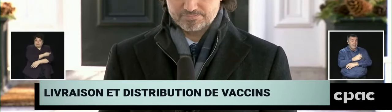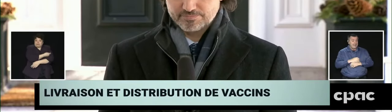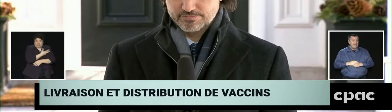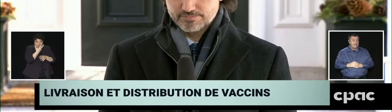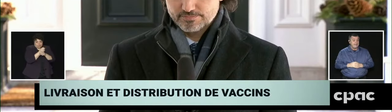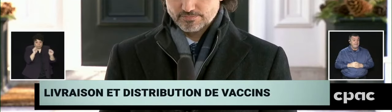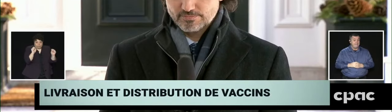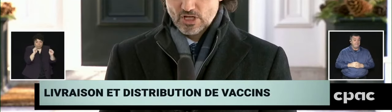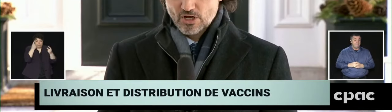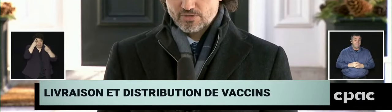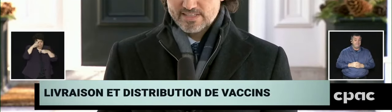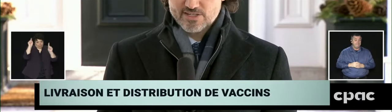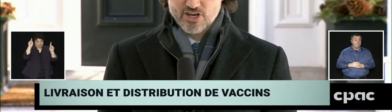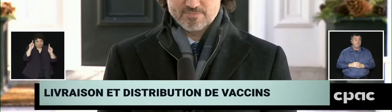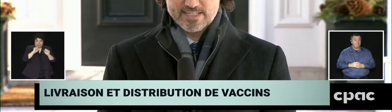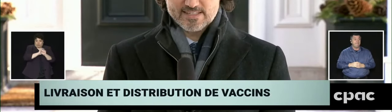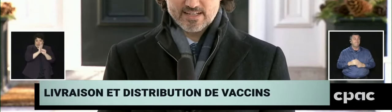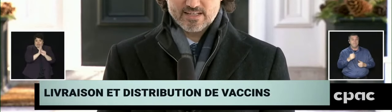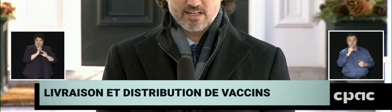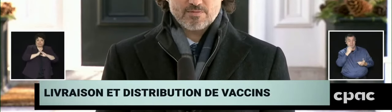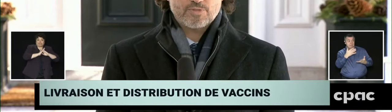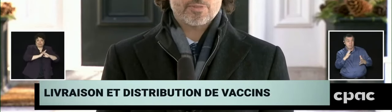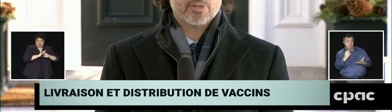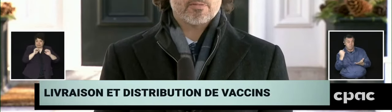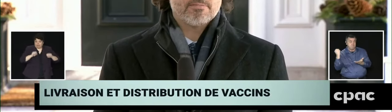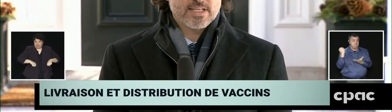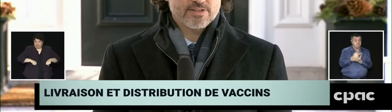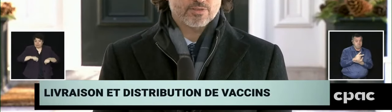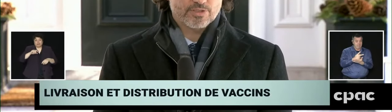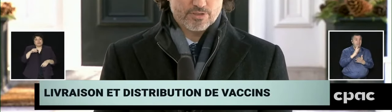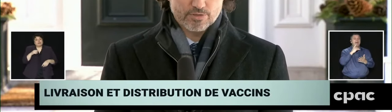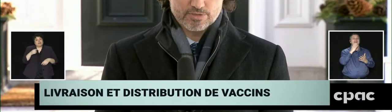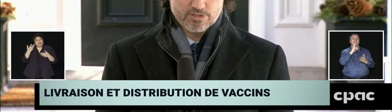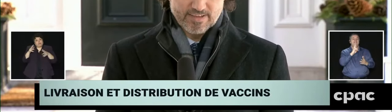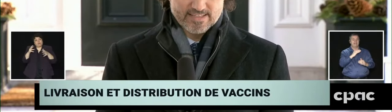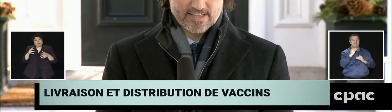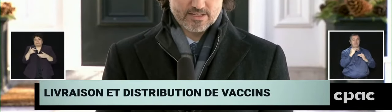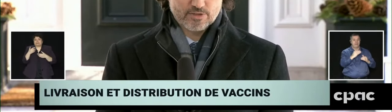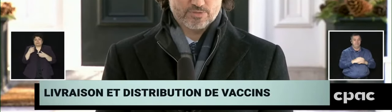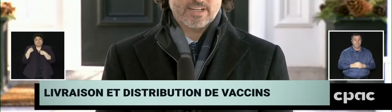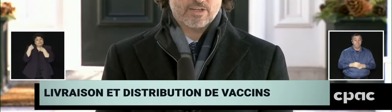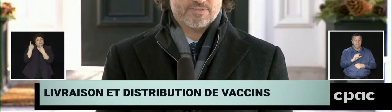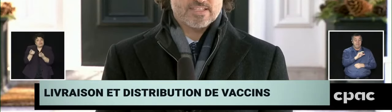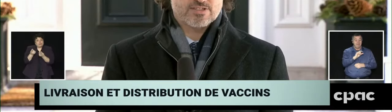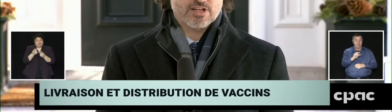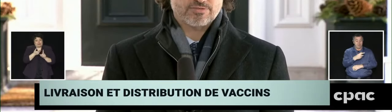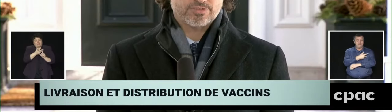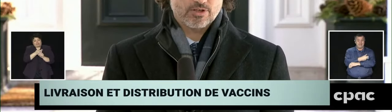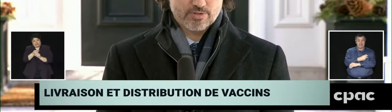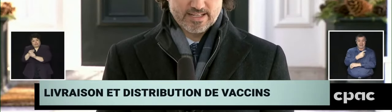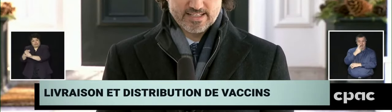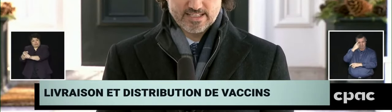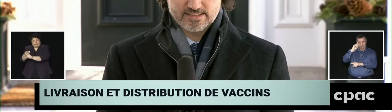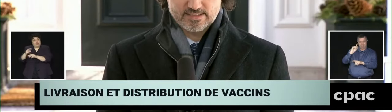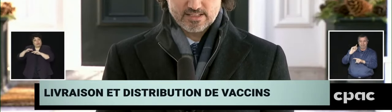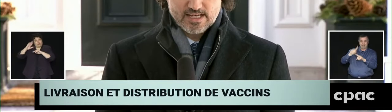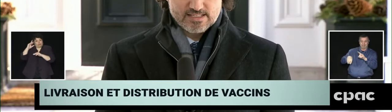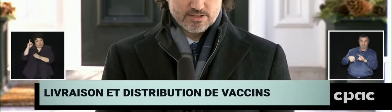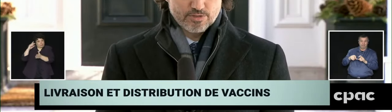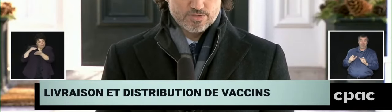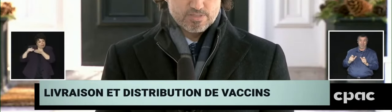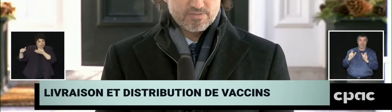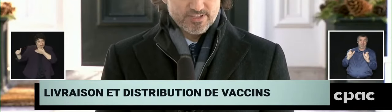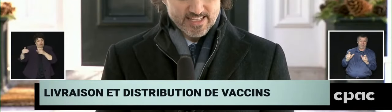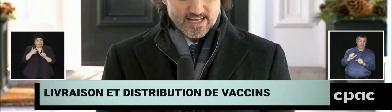effective. On a déjà administré plus d'1 million de doses de vaccins contre la COVID-19 au Canada.